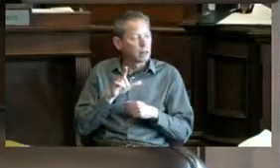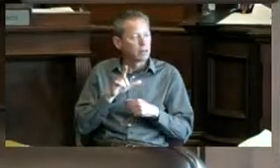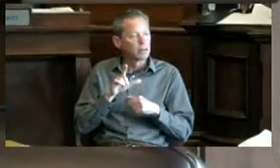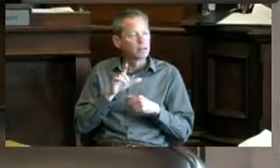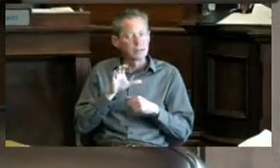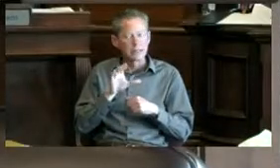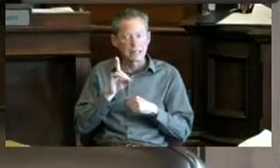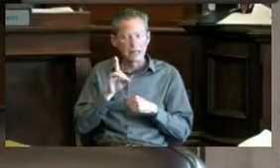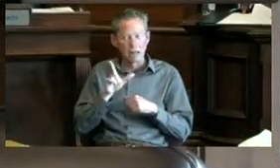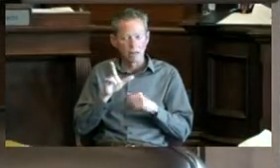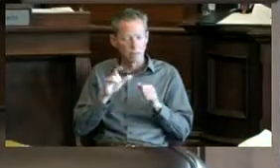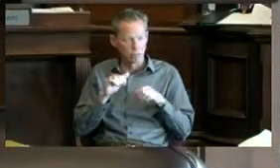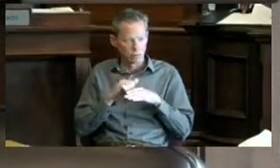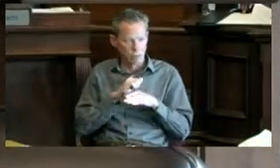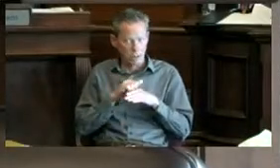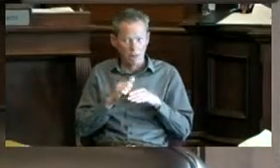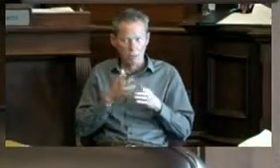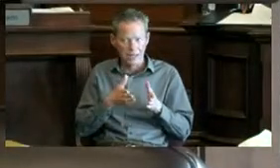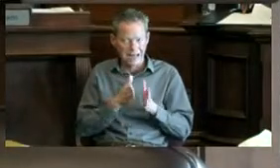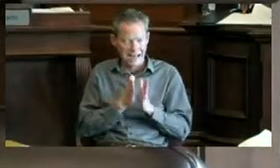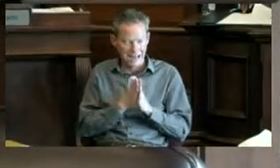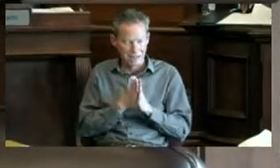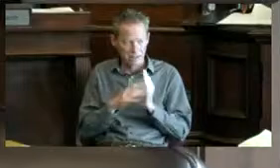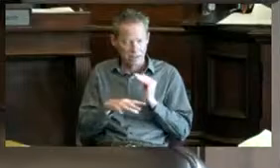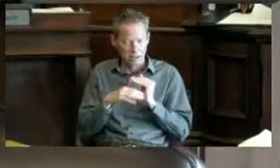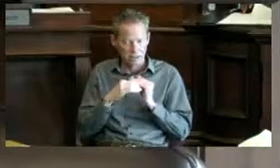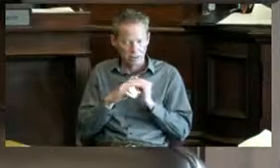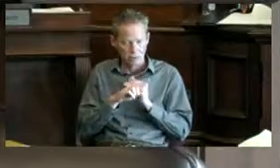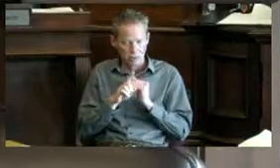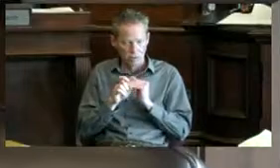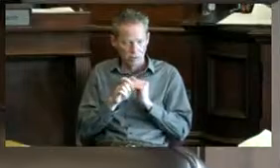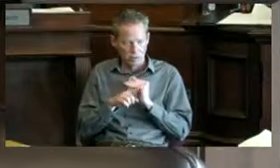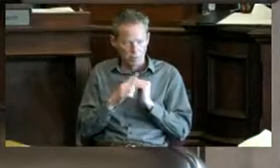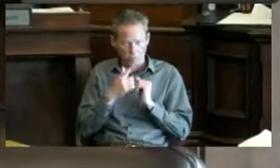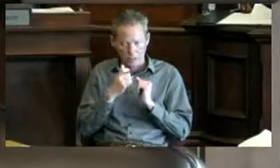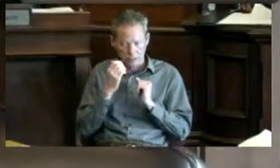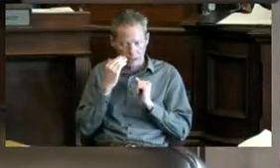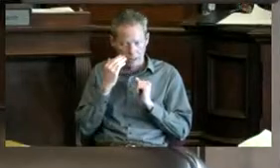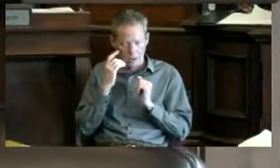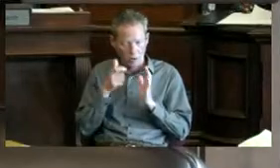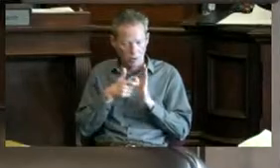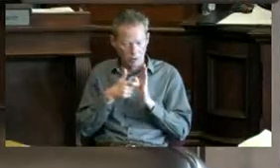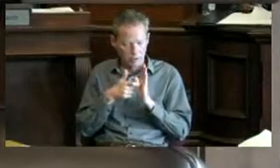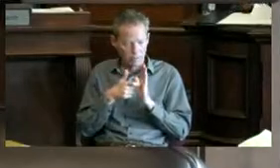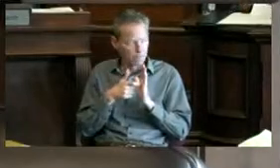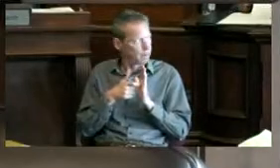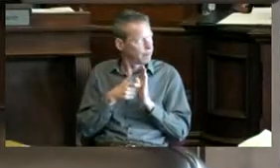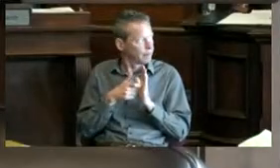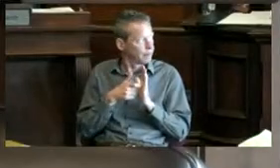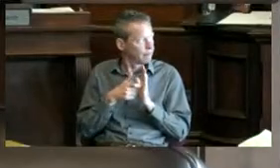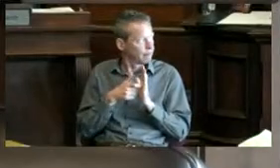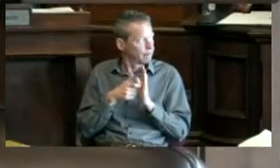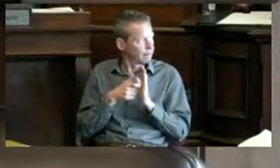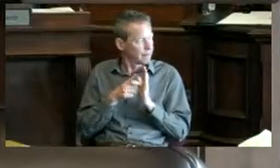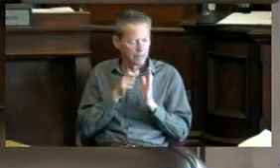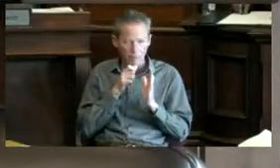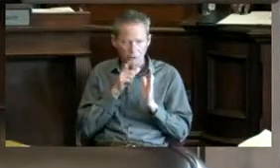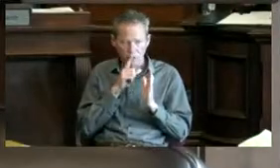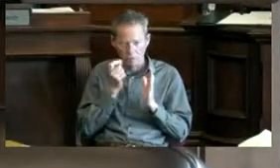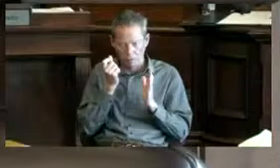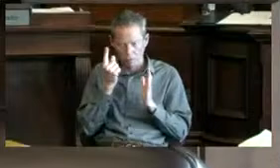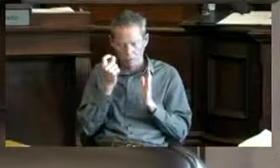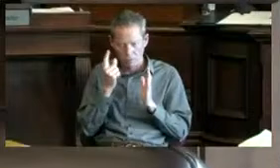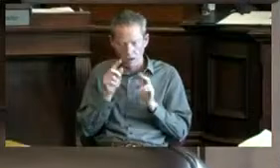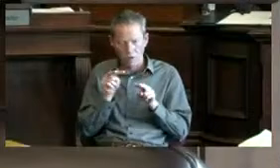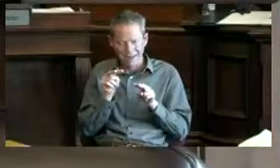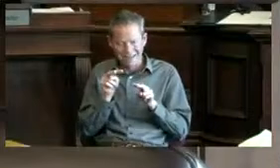about. I'd like to ask an additional question because I just noticed that I'm not sure if you guys understood. I was